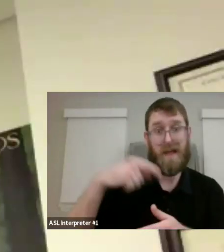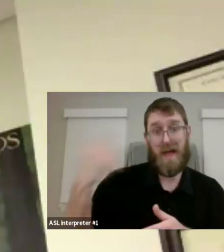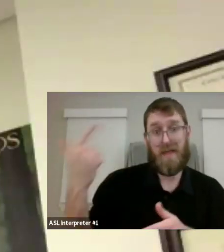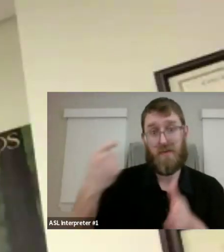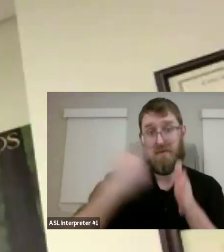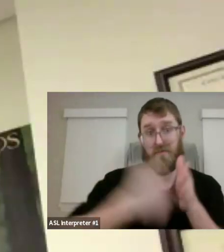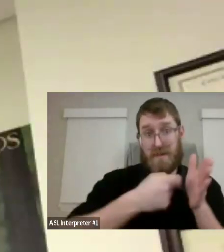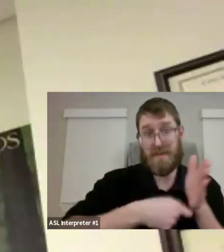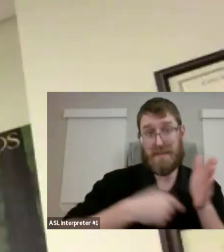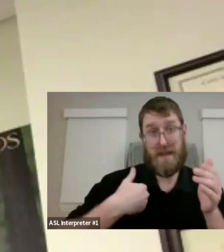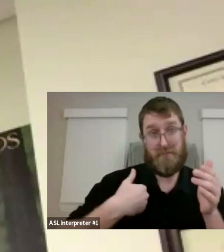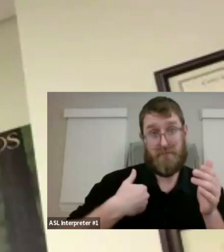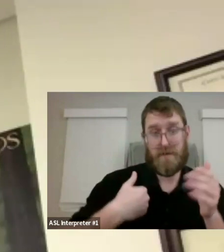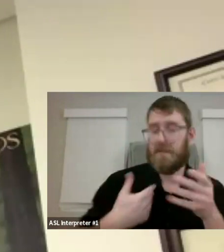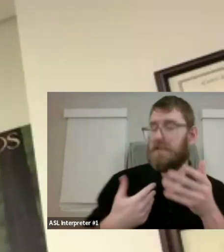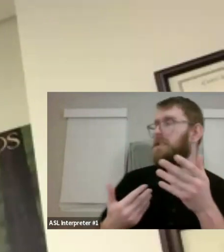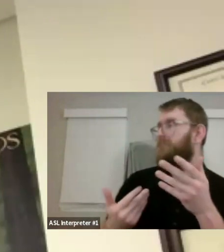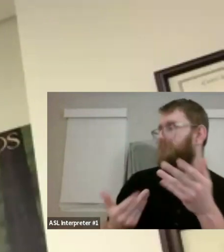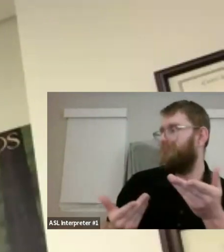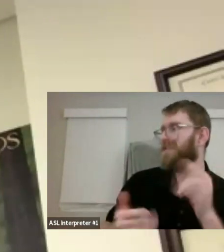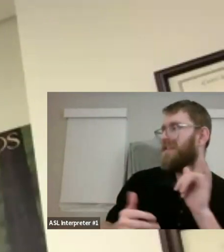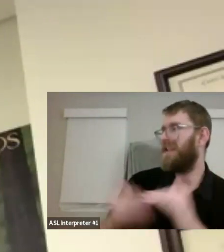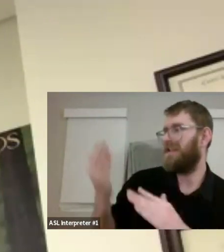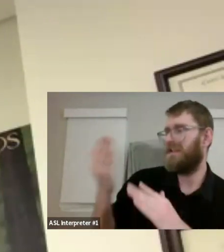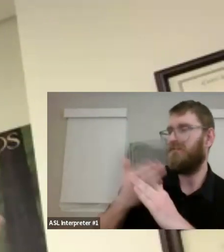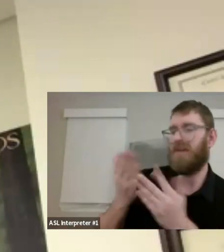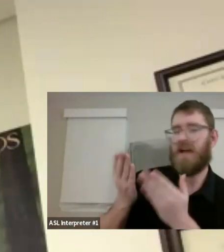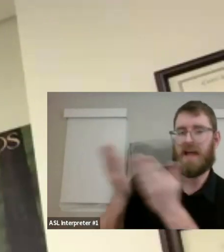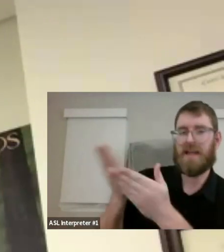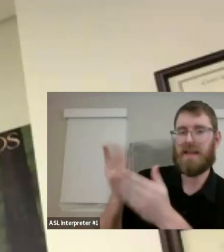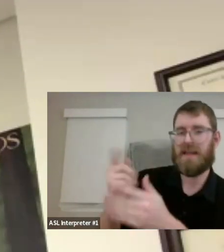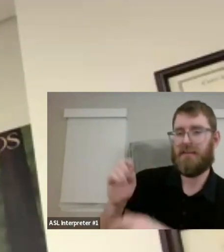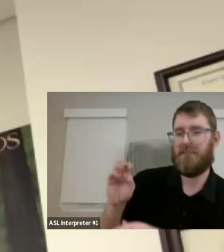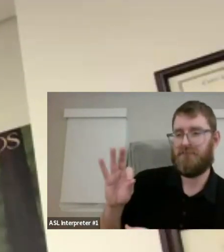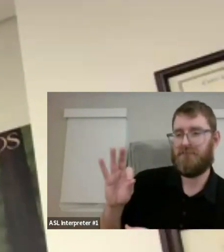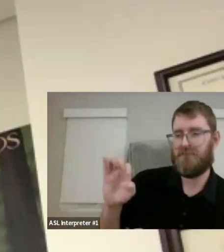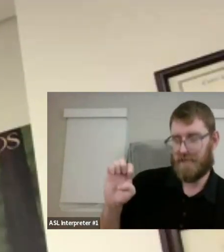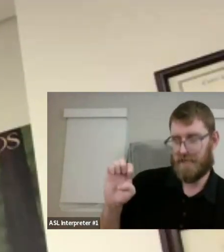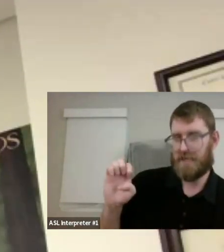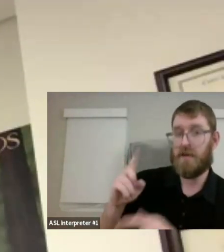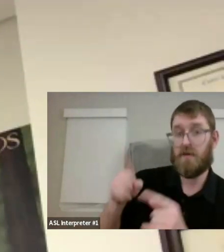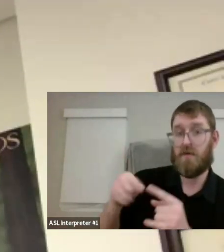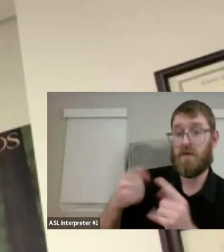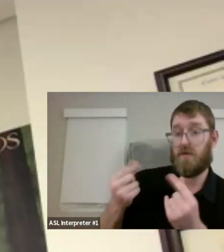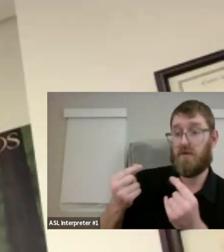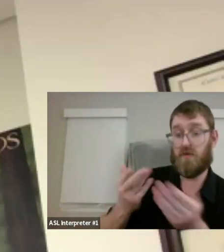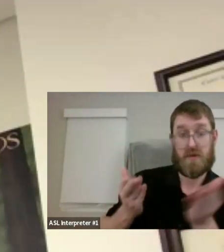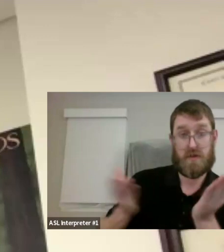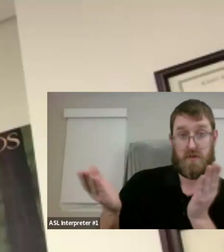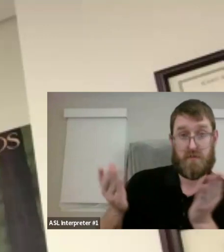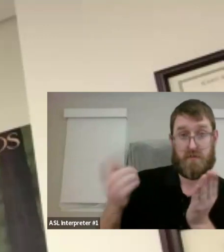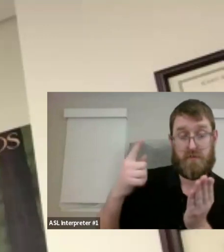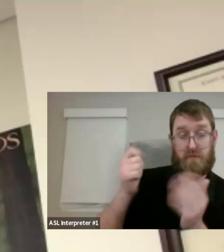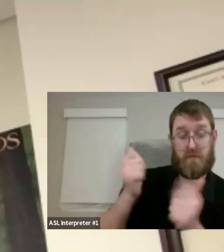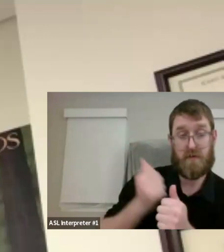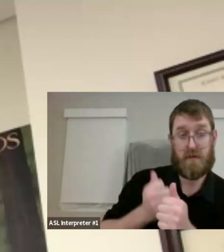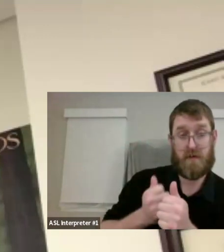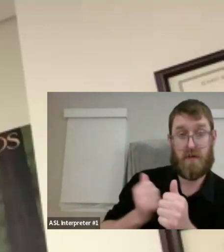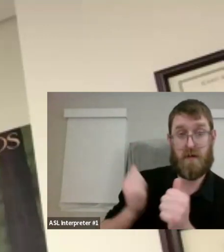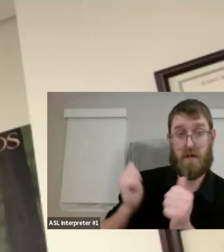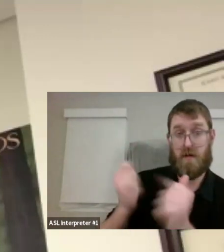Likely, well, that is the filing fee. When you do the service on all the interested parties, because there will